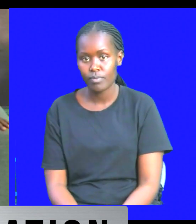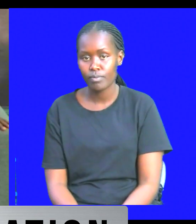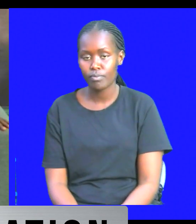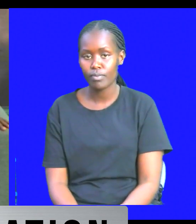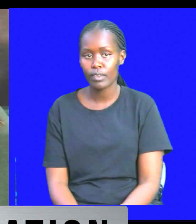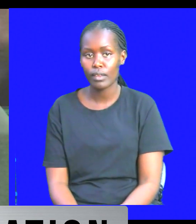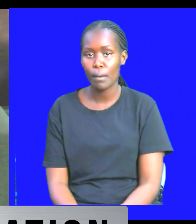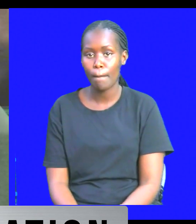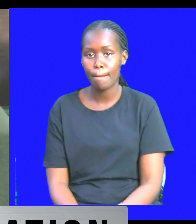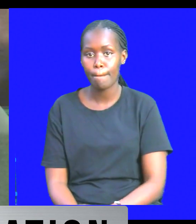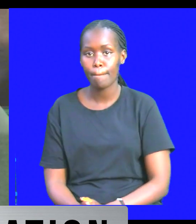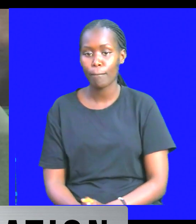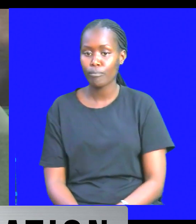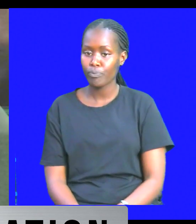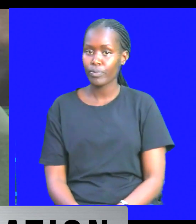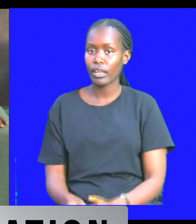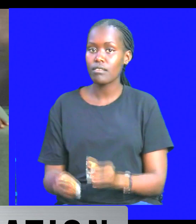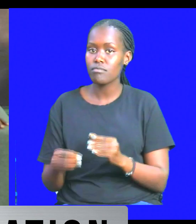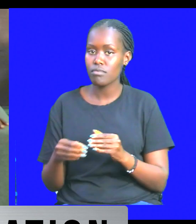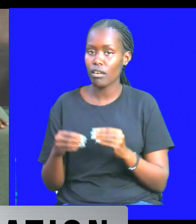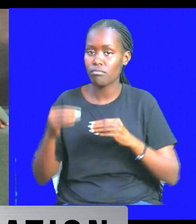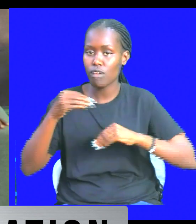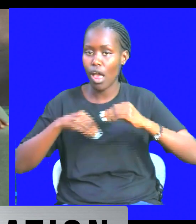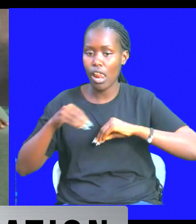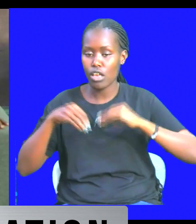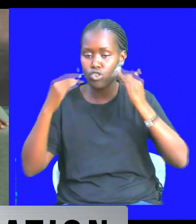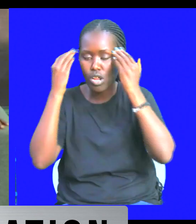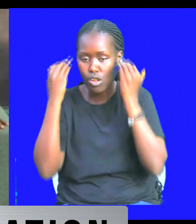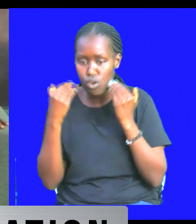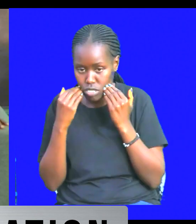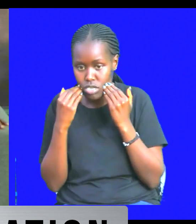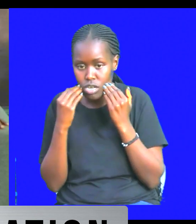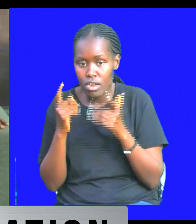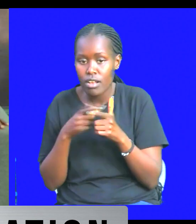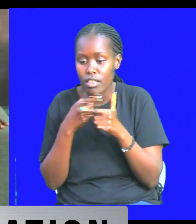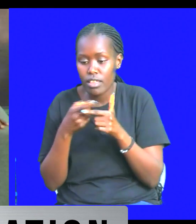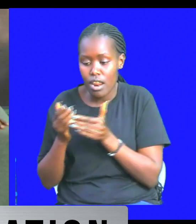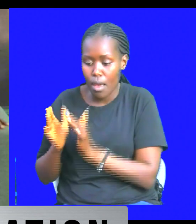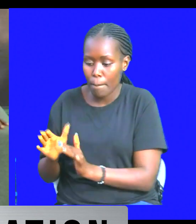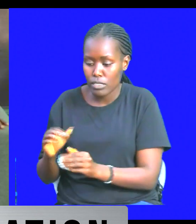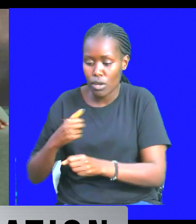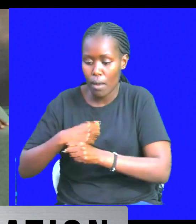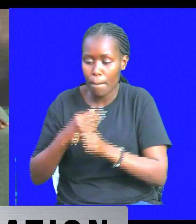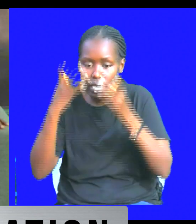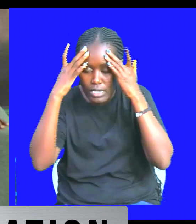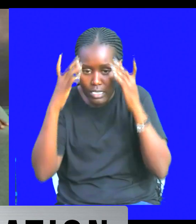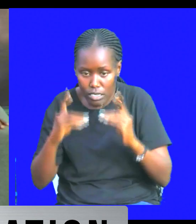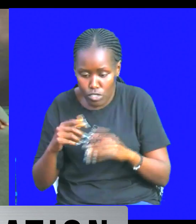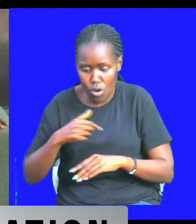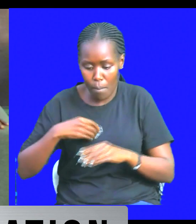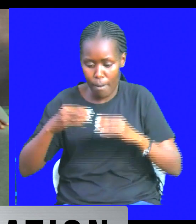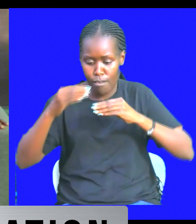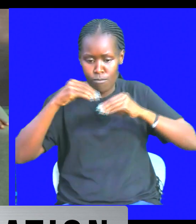permanently in an electoral court all the way, and then somebody makes a decision that I actually was elected